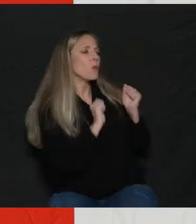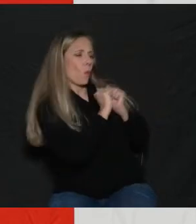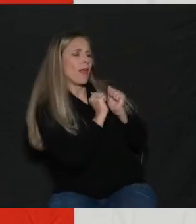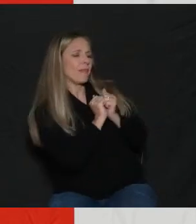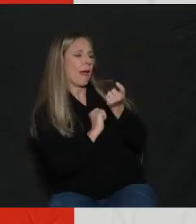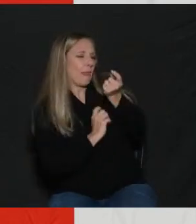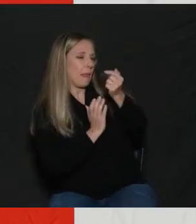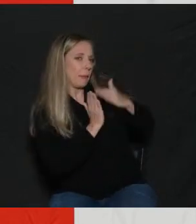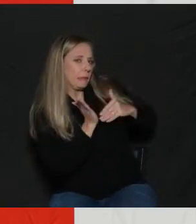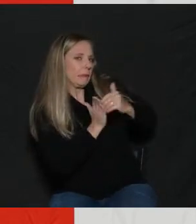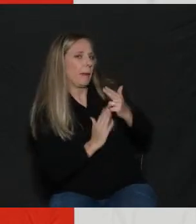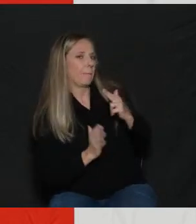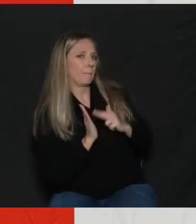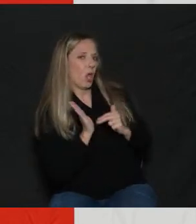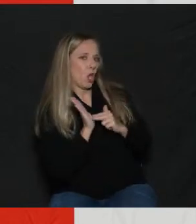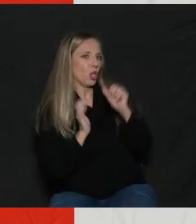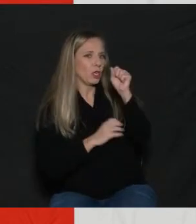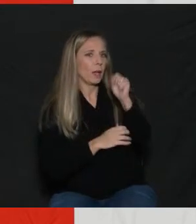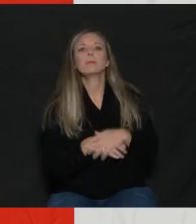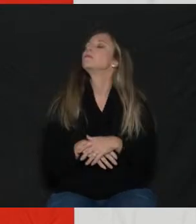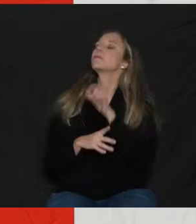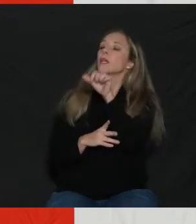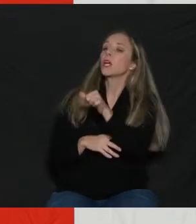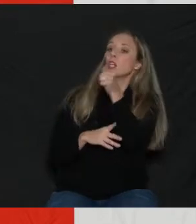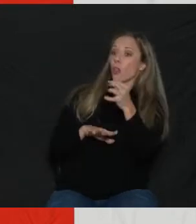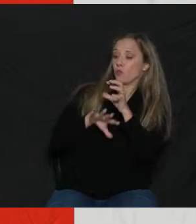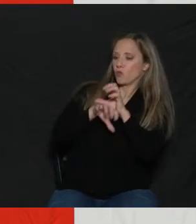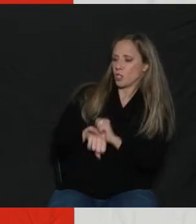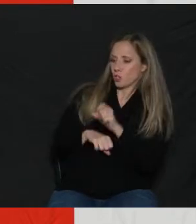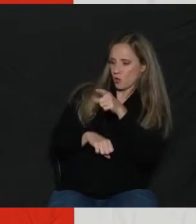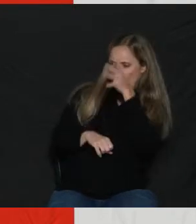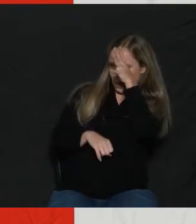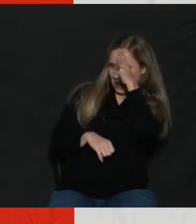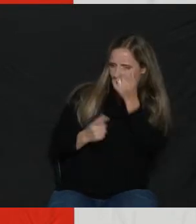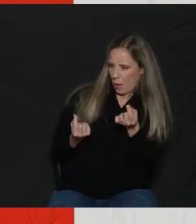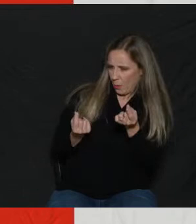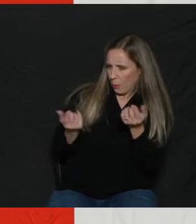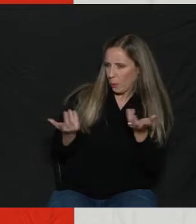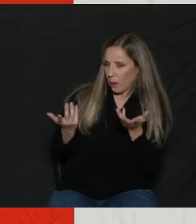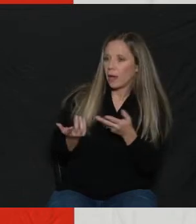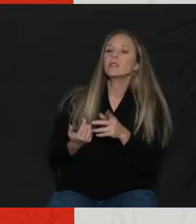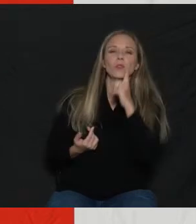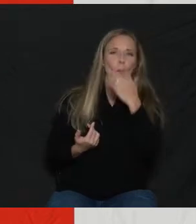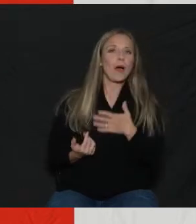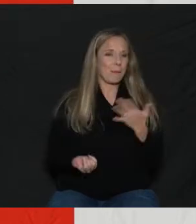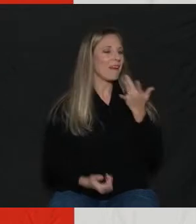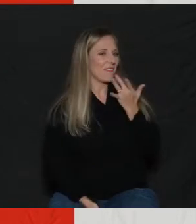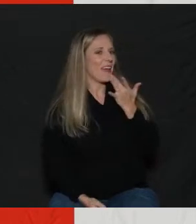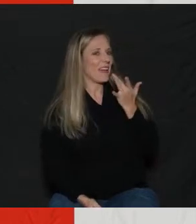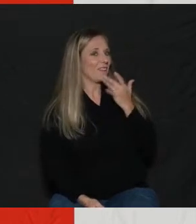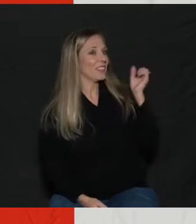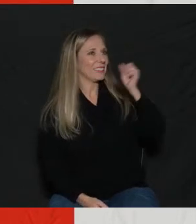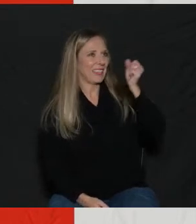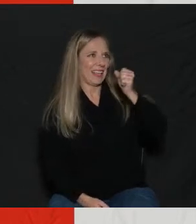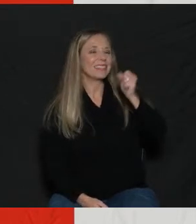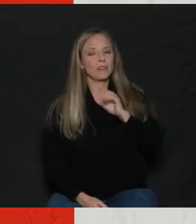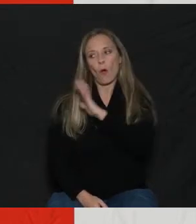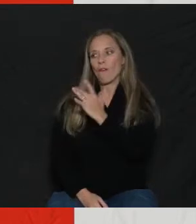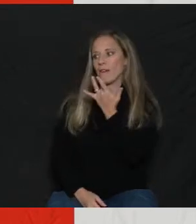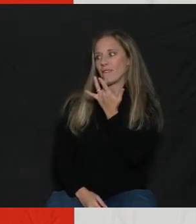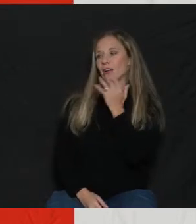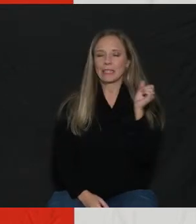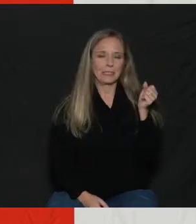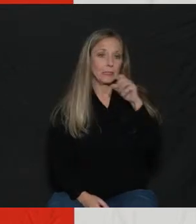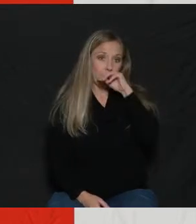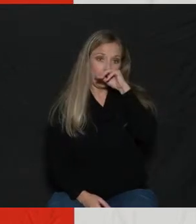slab of butter. Another tradition you like to do when your dad did, and now that he's One of my favorites. Yeah, this is one of her favorites. which Okay, we still so do.